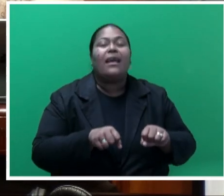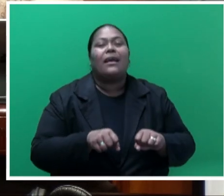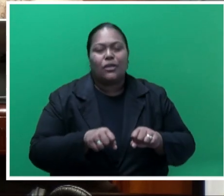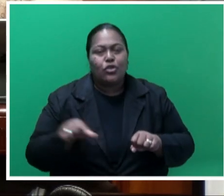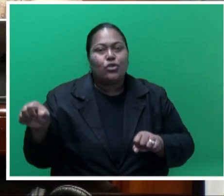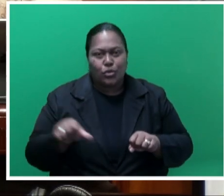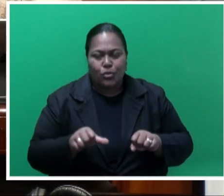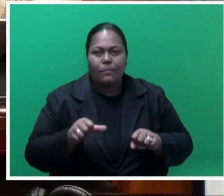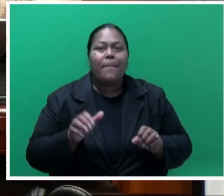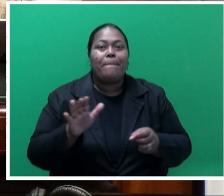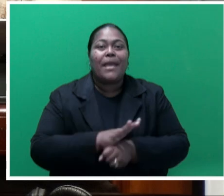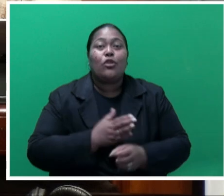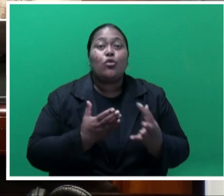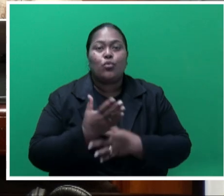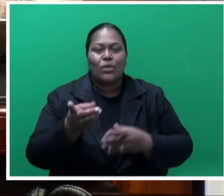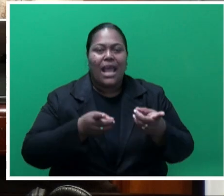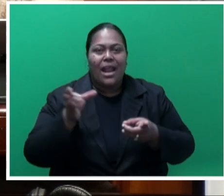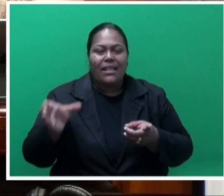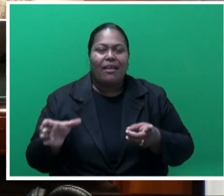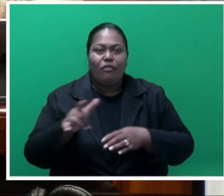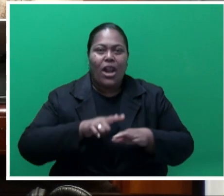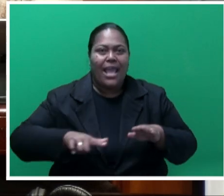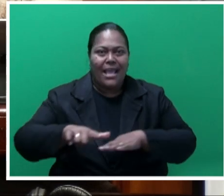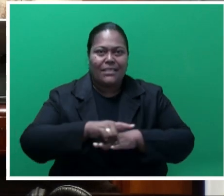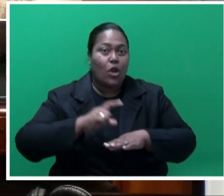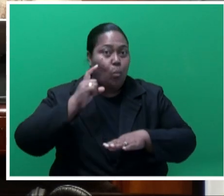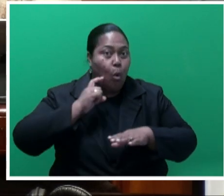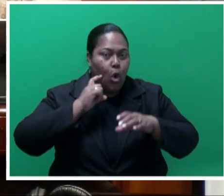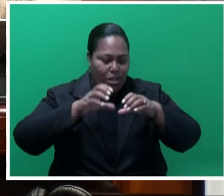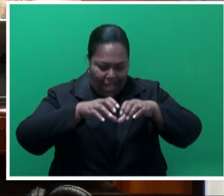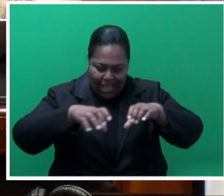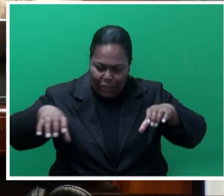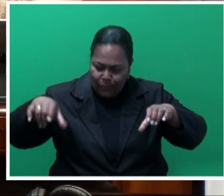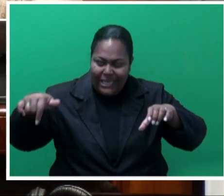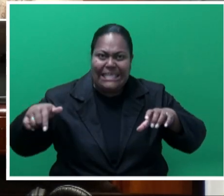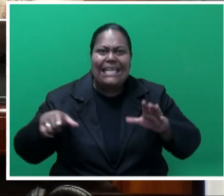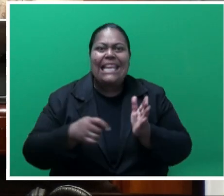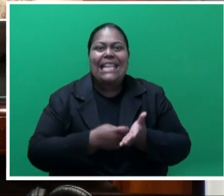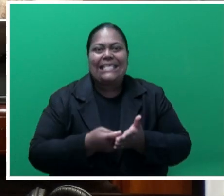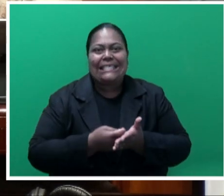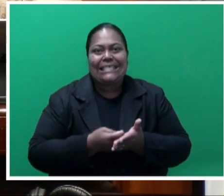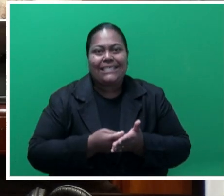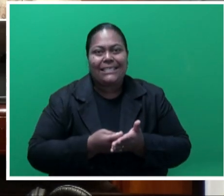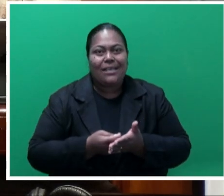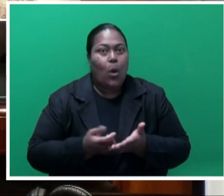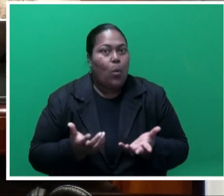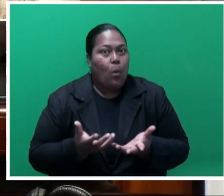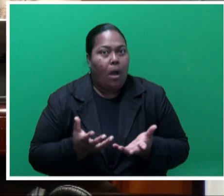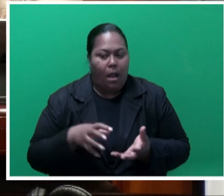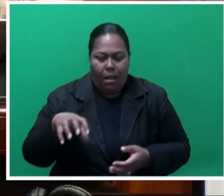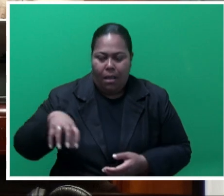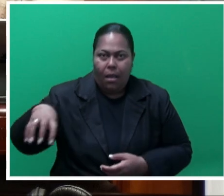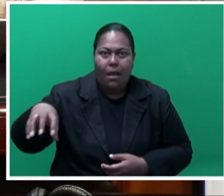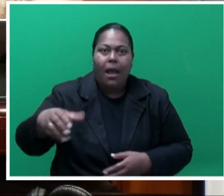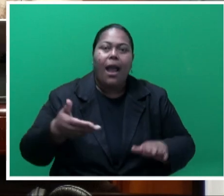Director of Lands, and water catchment areas, water catchment leases, are currently leased